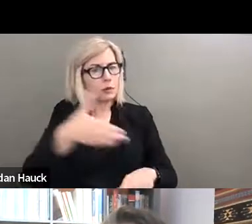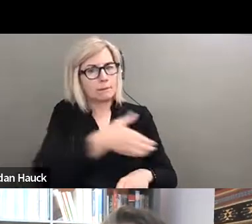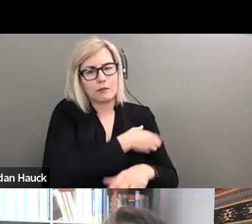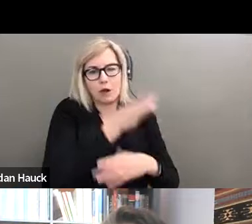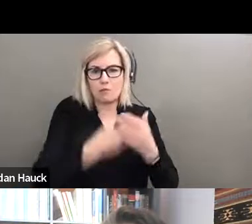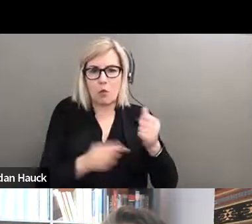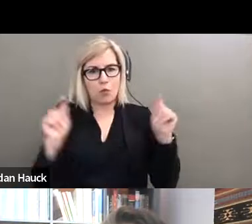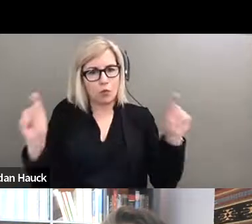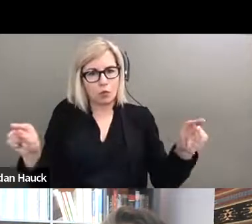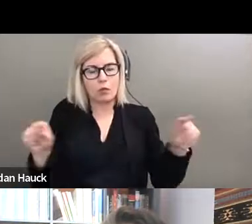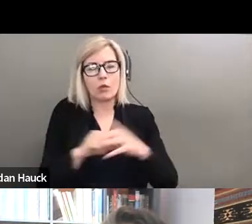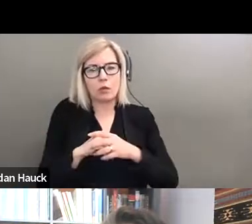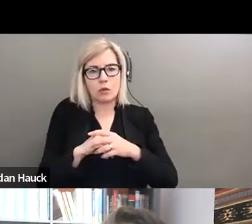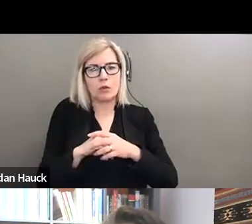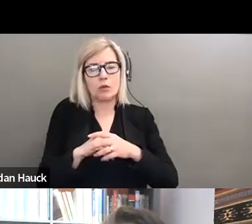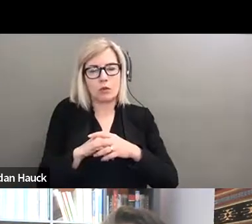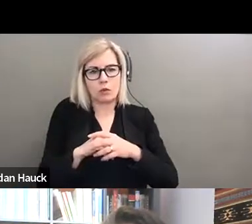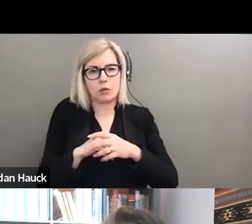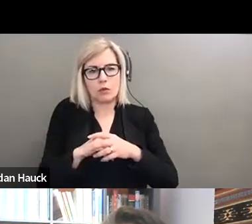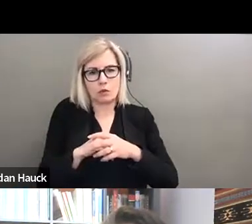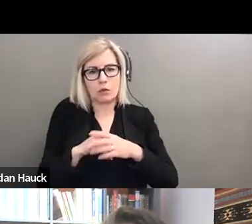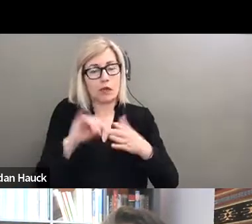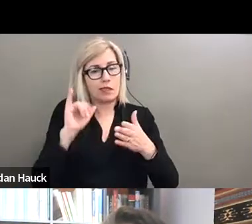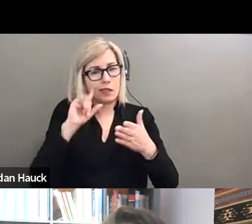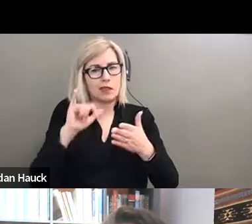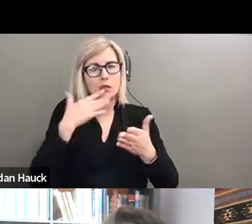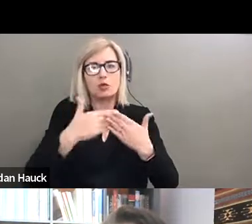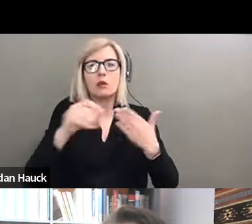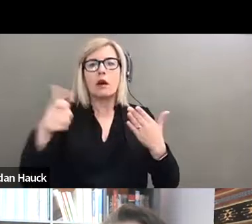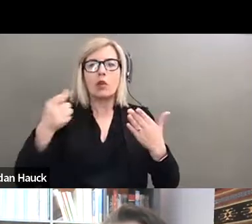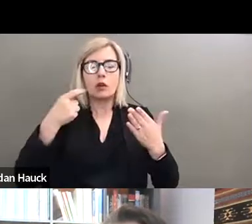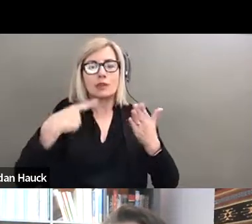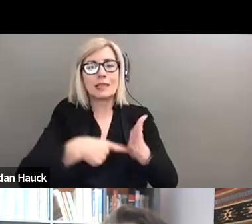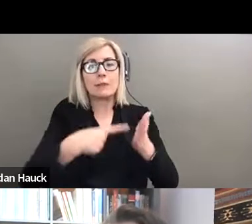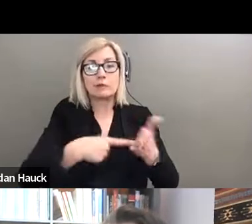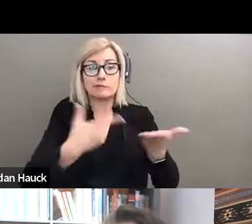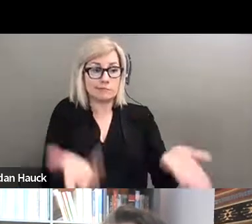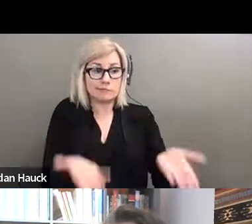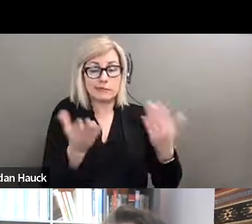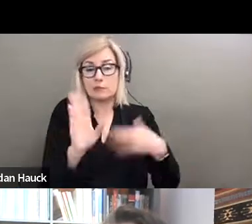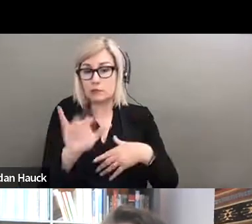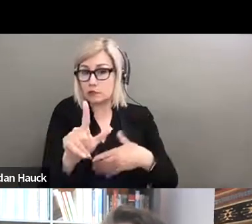both sides. And and I think that's again another example of this is where the bill is, and